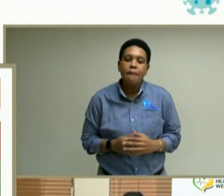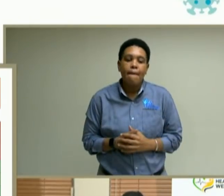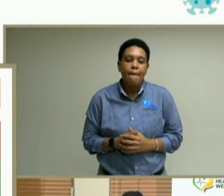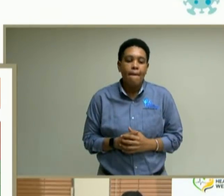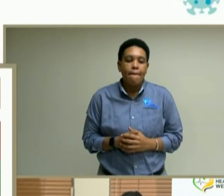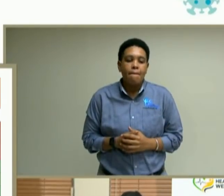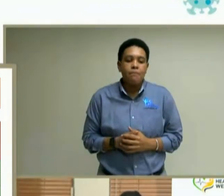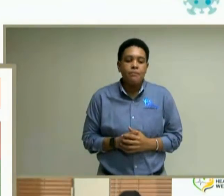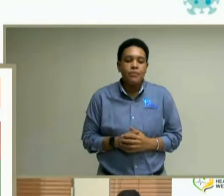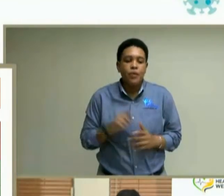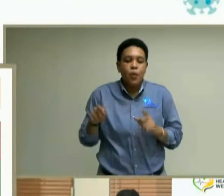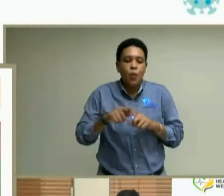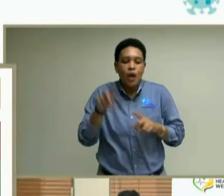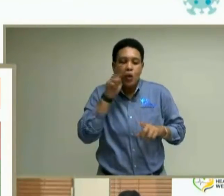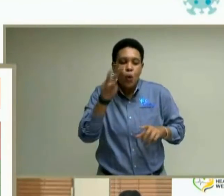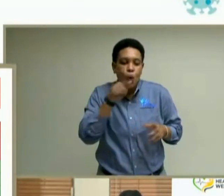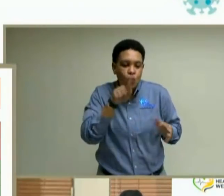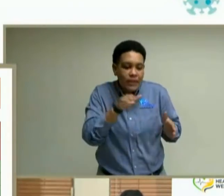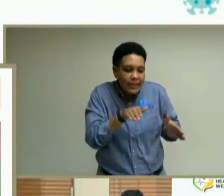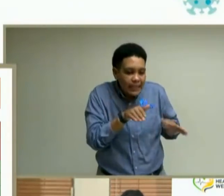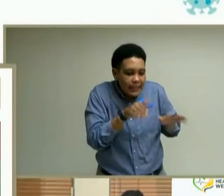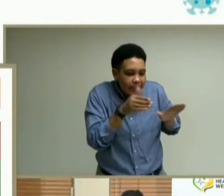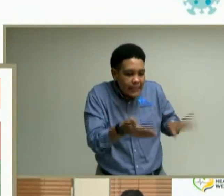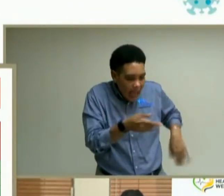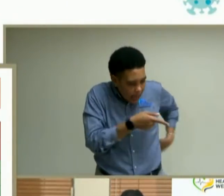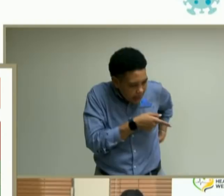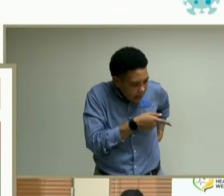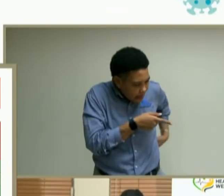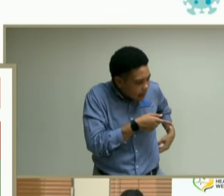When we look at the deaths, the